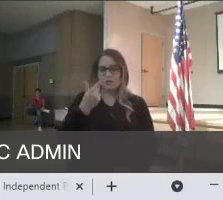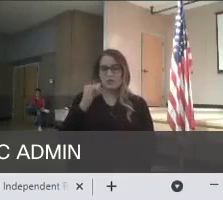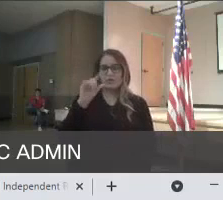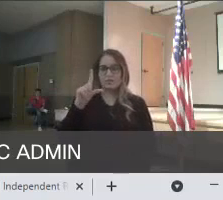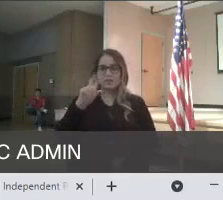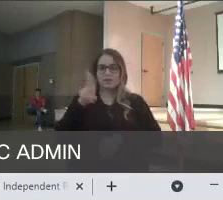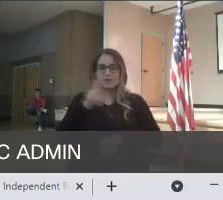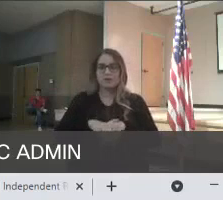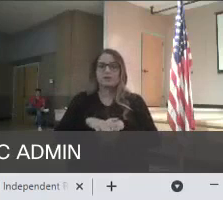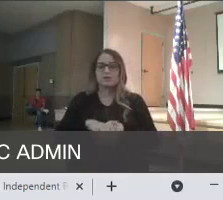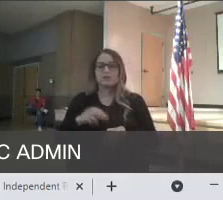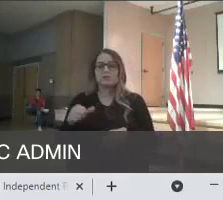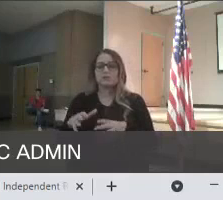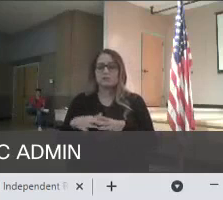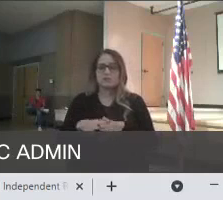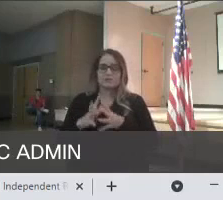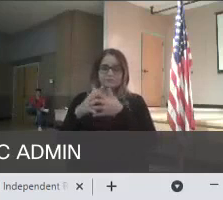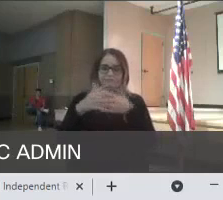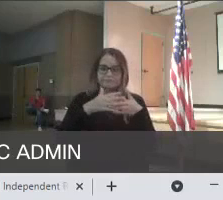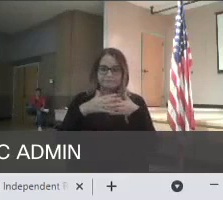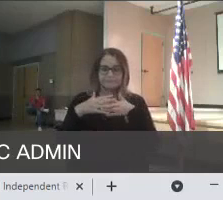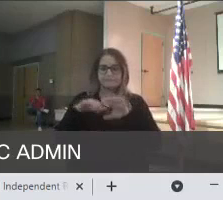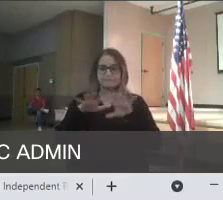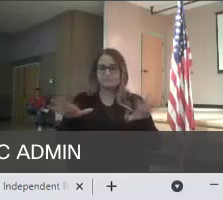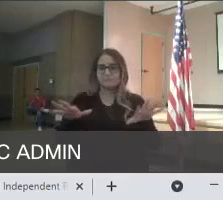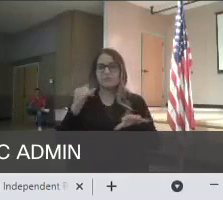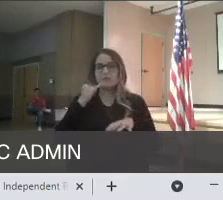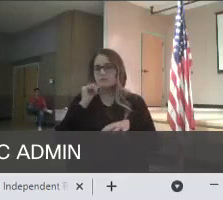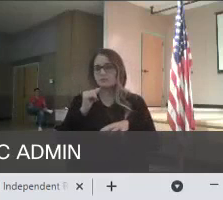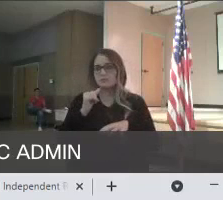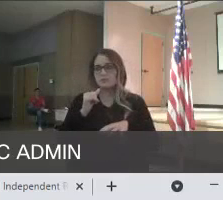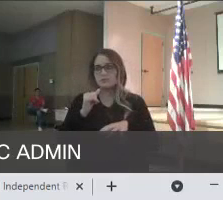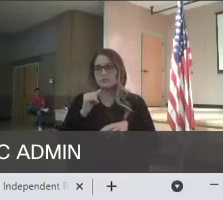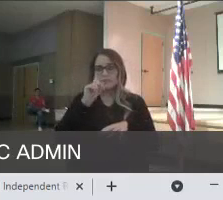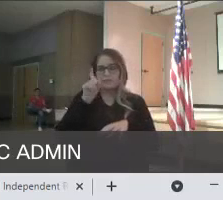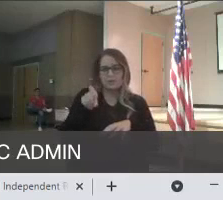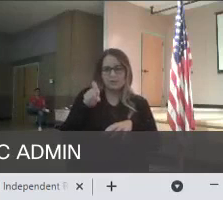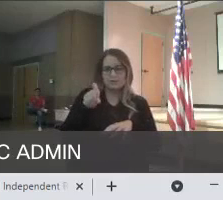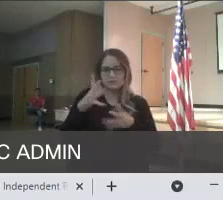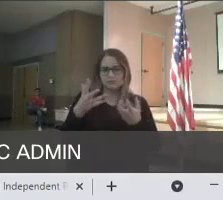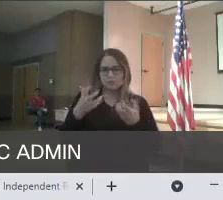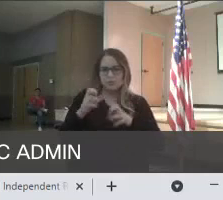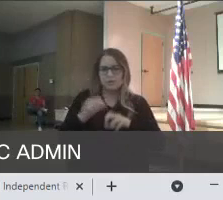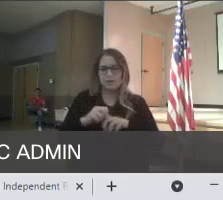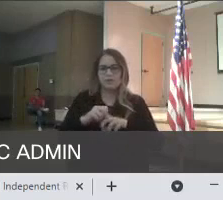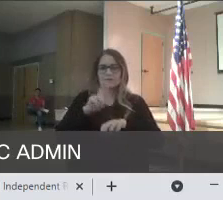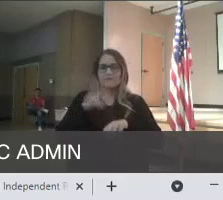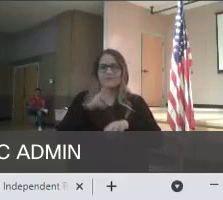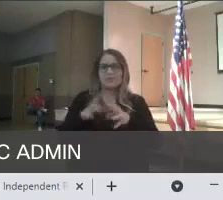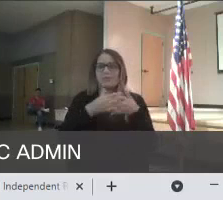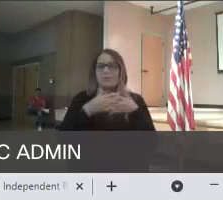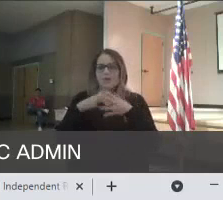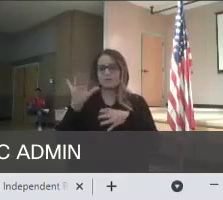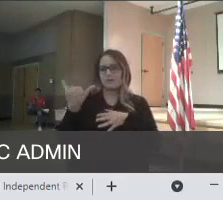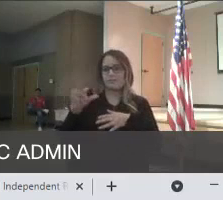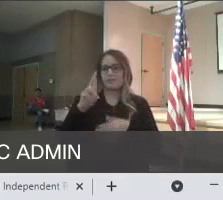Gila Indian Reservation, which has no residential in it at all, but if it did, the needs and desires of the Indians that are on